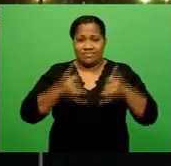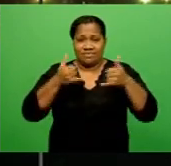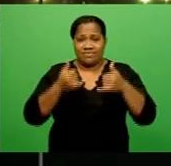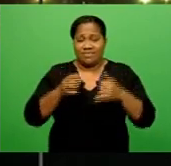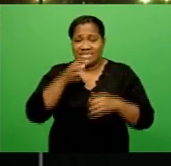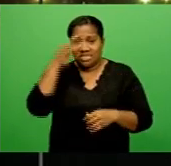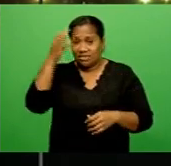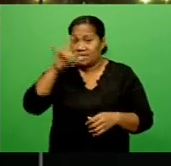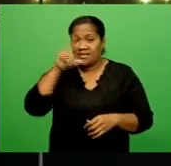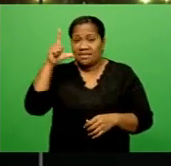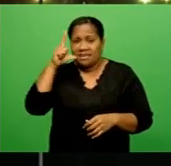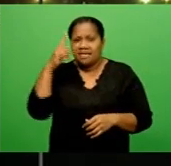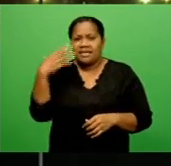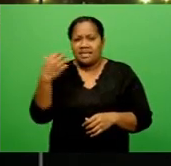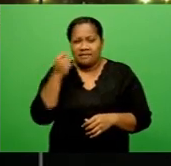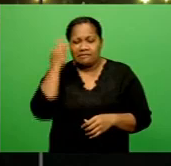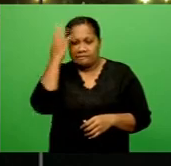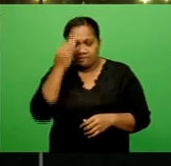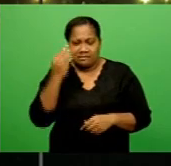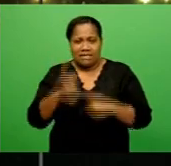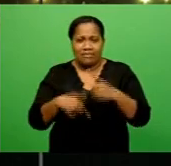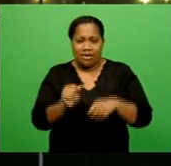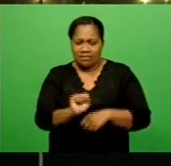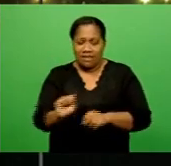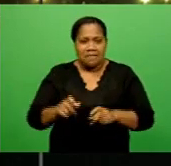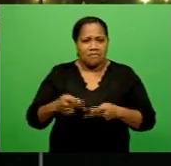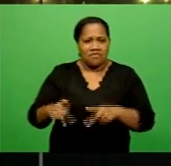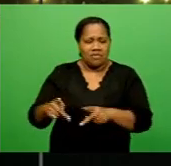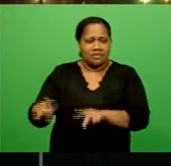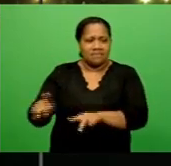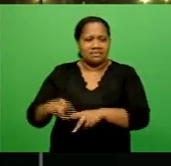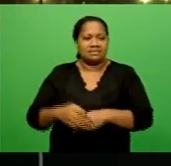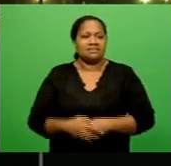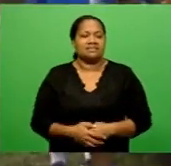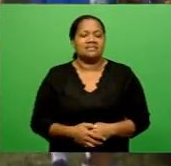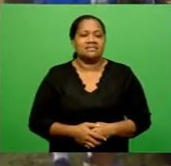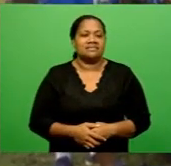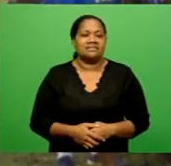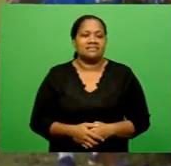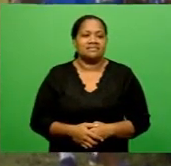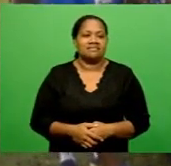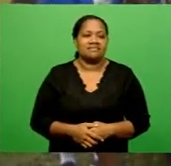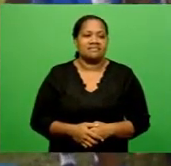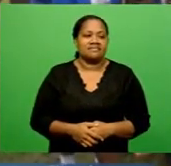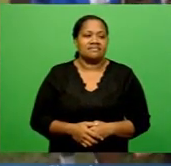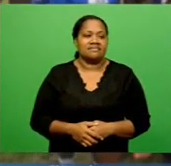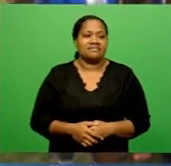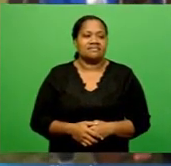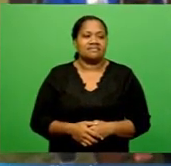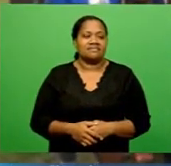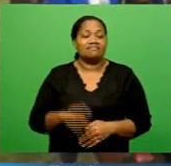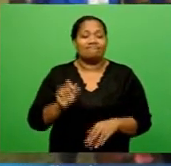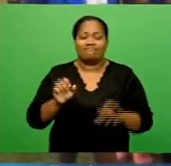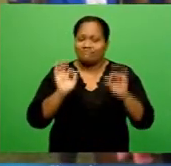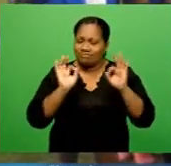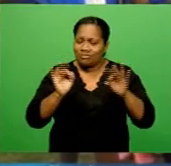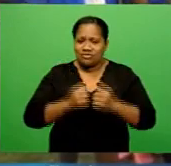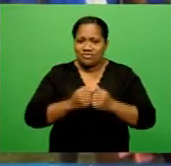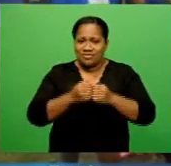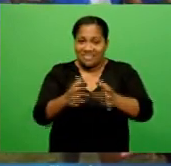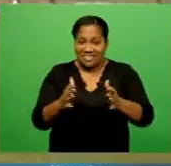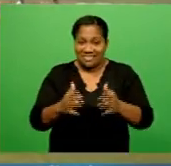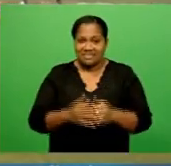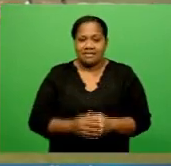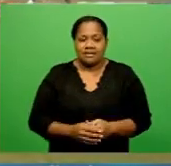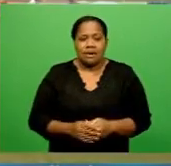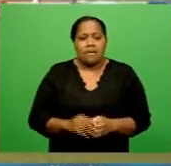concerns surround the side's performance. Felipe Naikaso has more. It was a perfect start to the series.